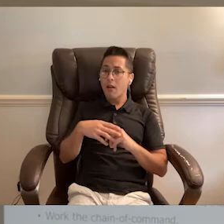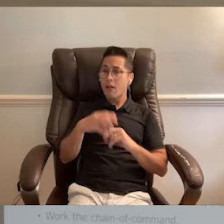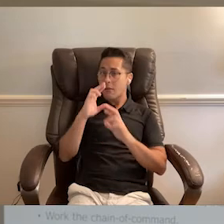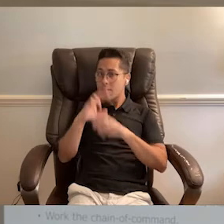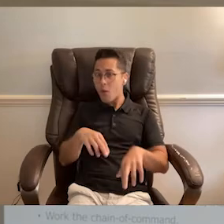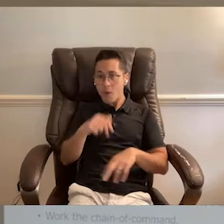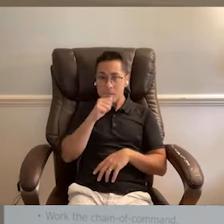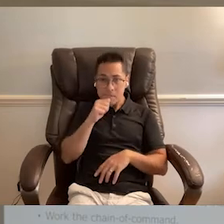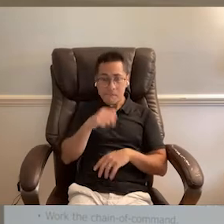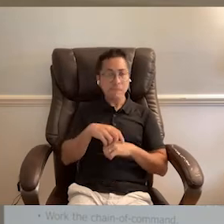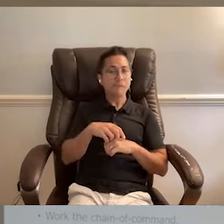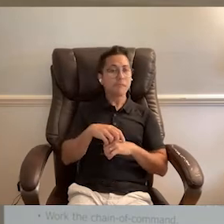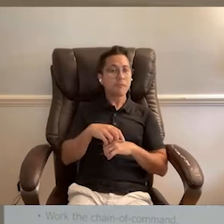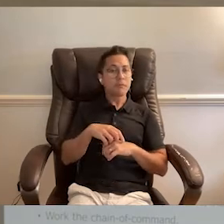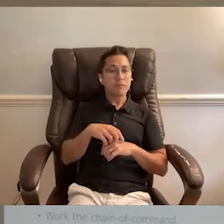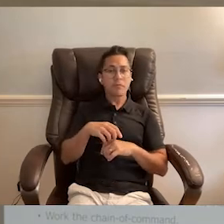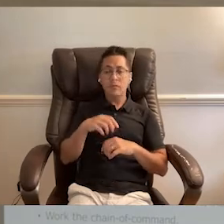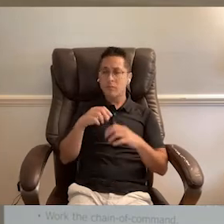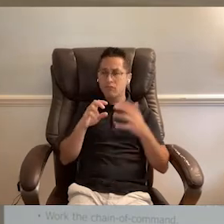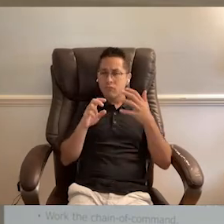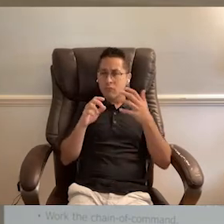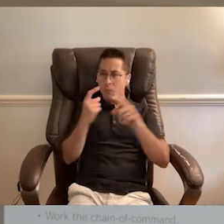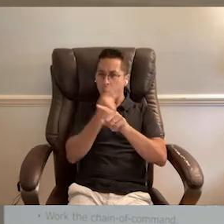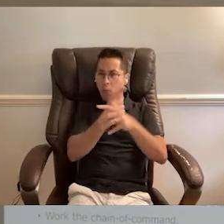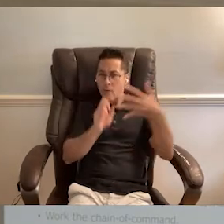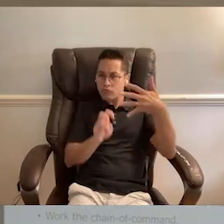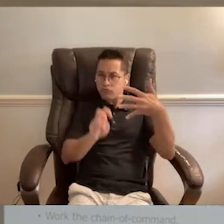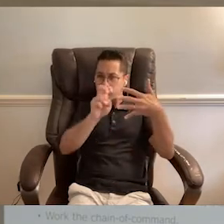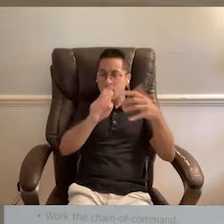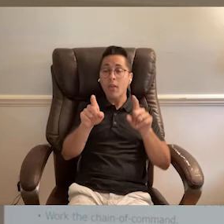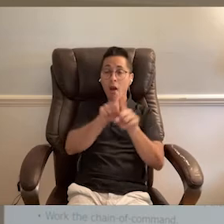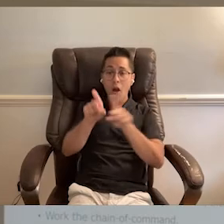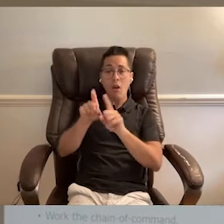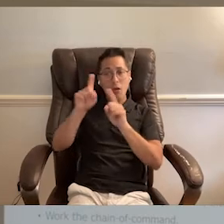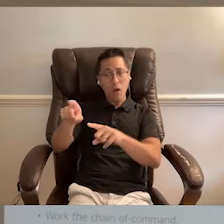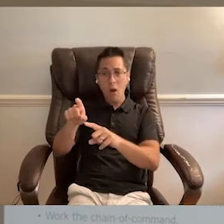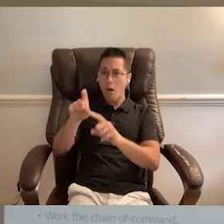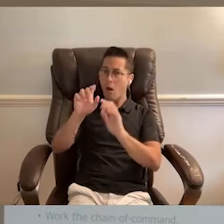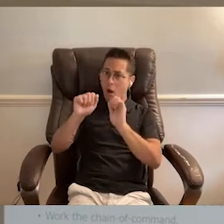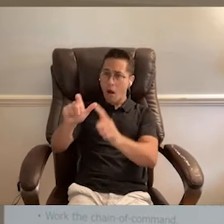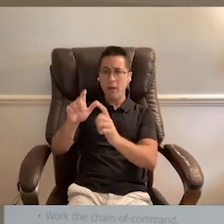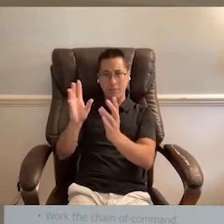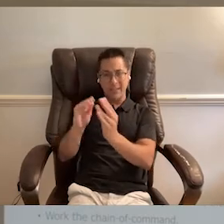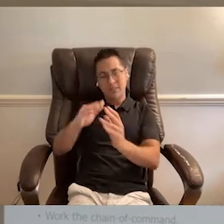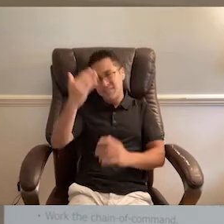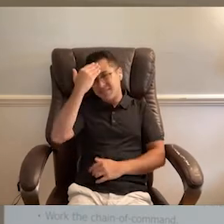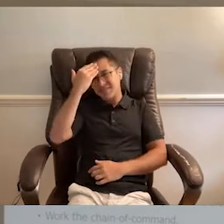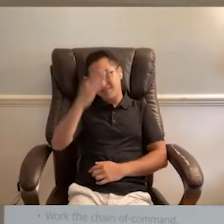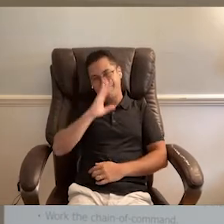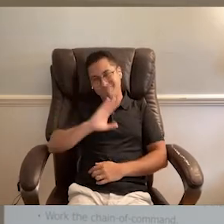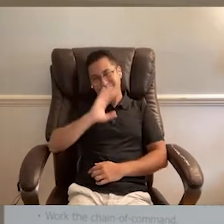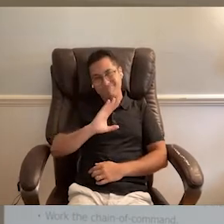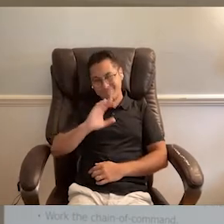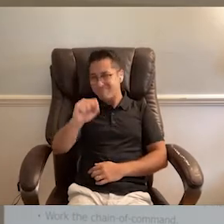stay connected, and attend all meetings. I know it's frustrating. I know it is probably the